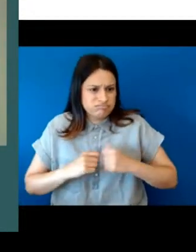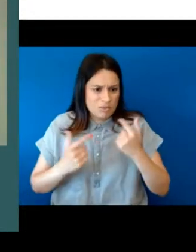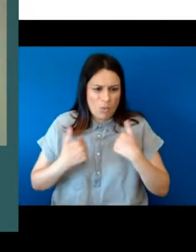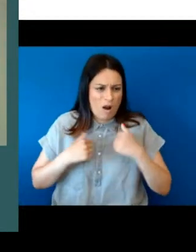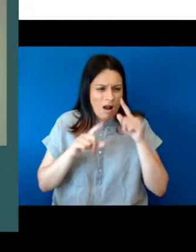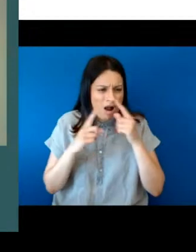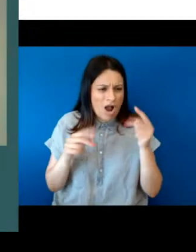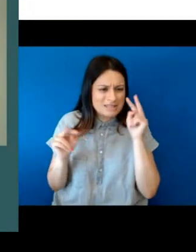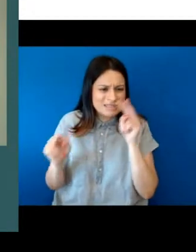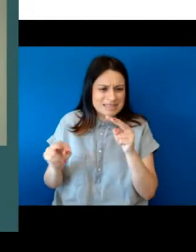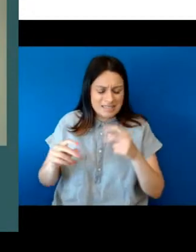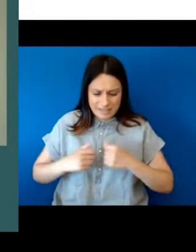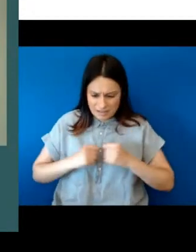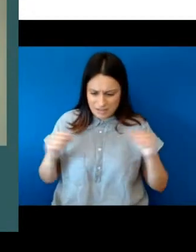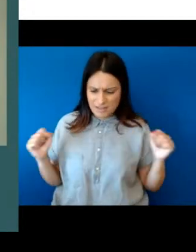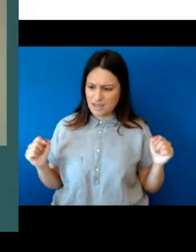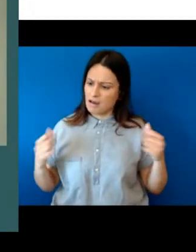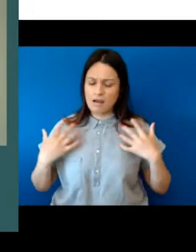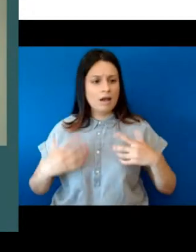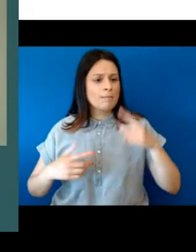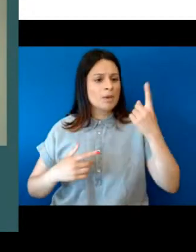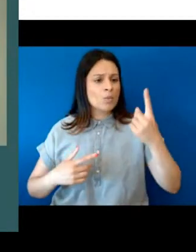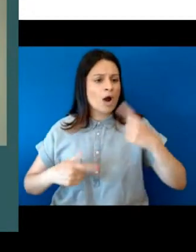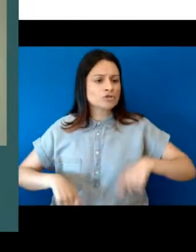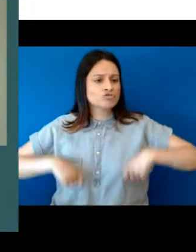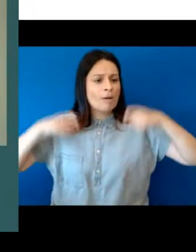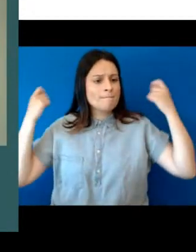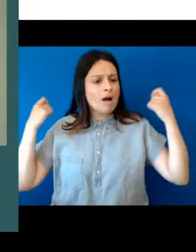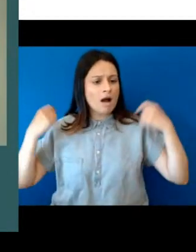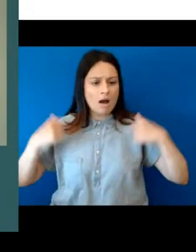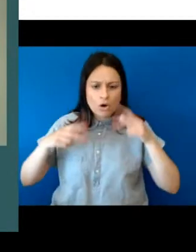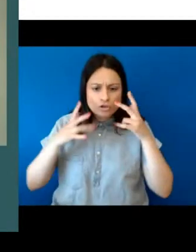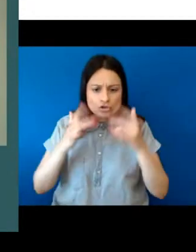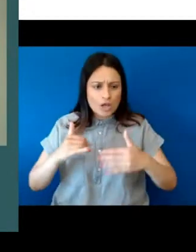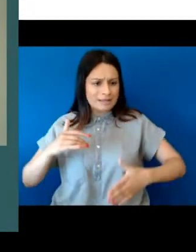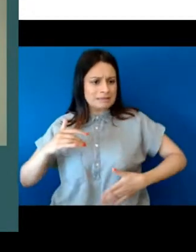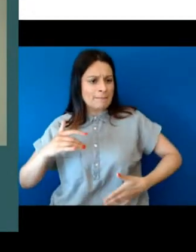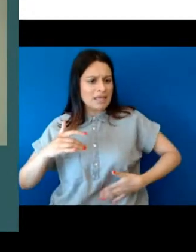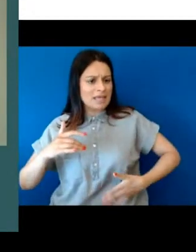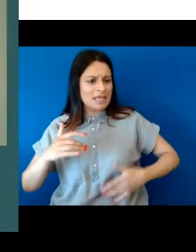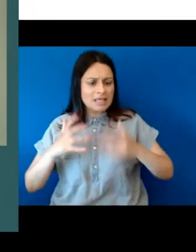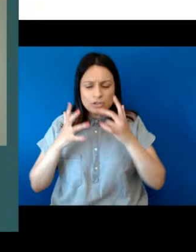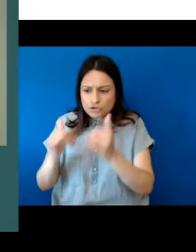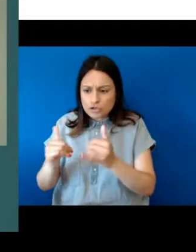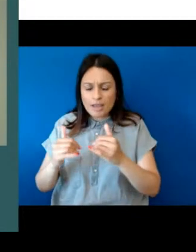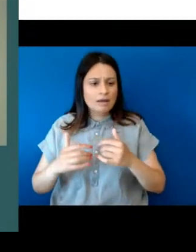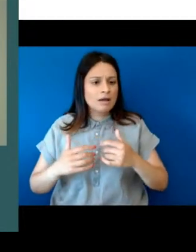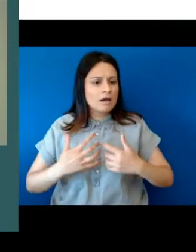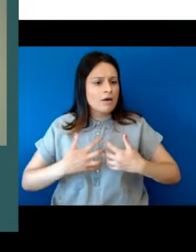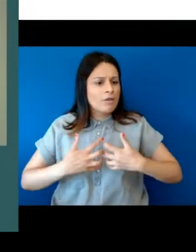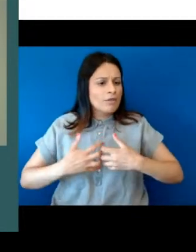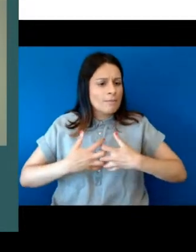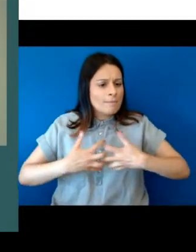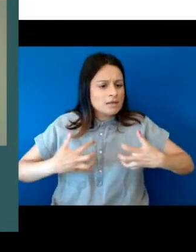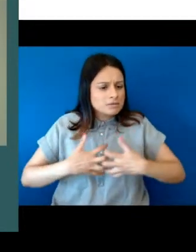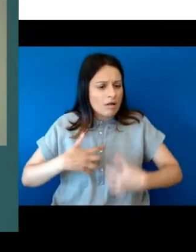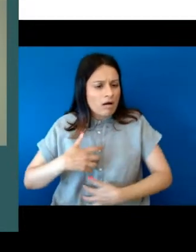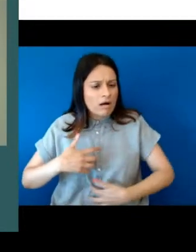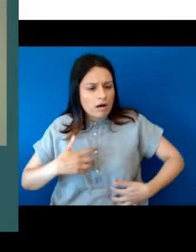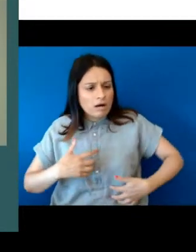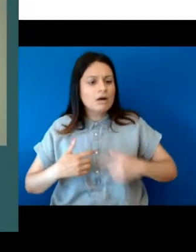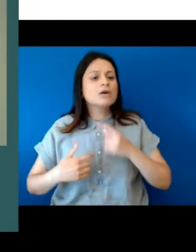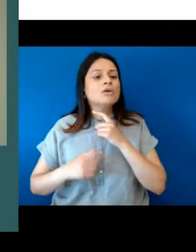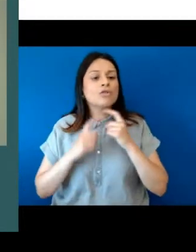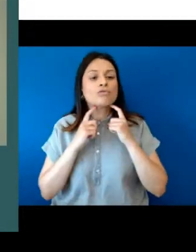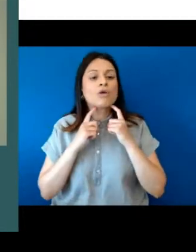Just getting them to remove a layer, having a wee look at the tummy for you. So tummy muscles, at the throat, and then obviously the signs